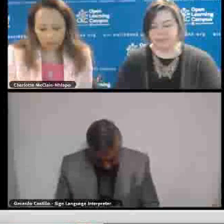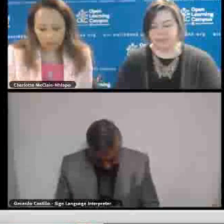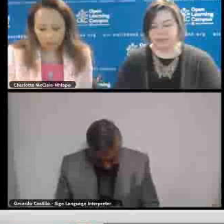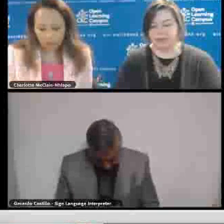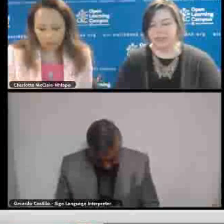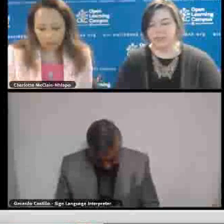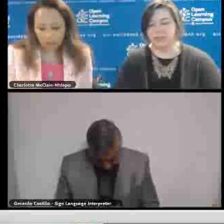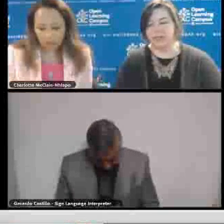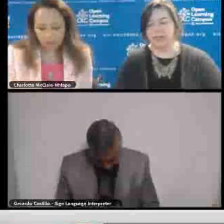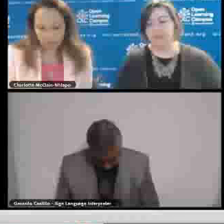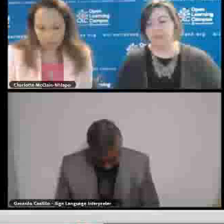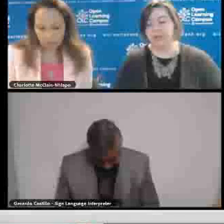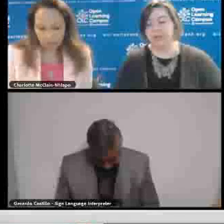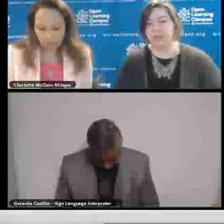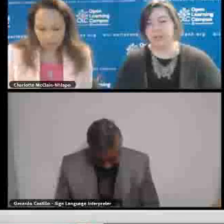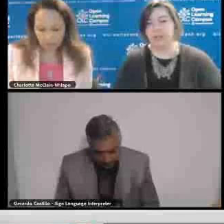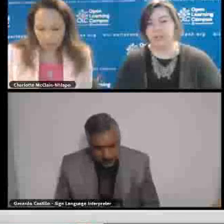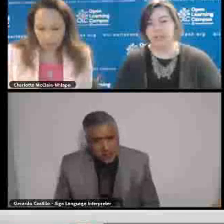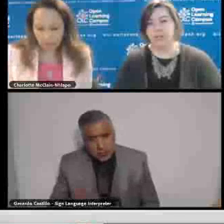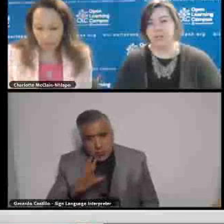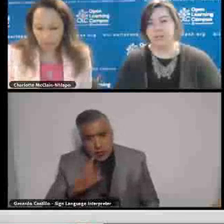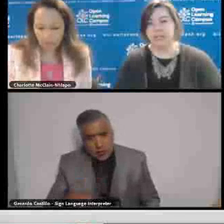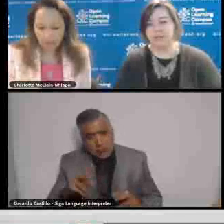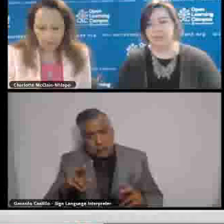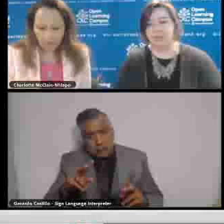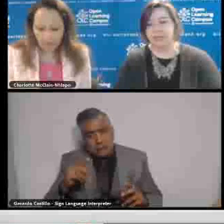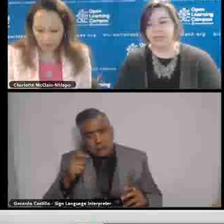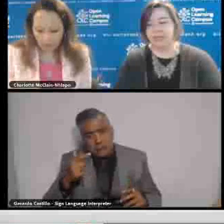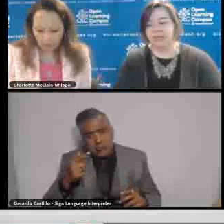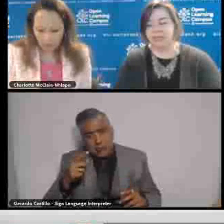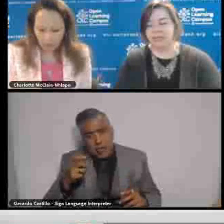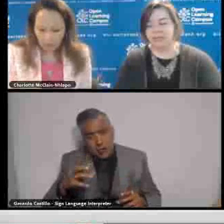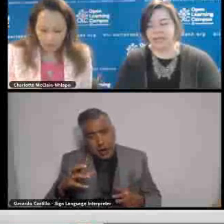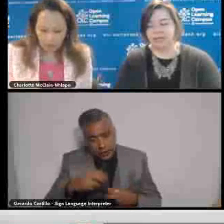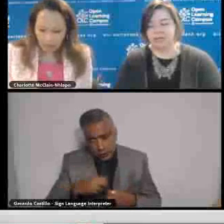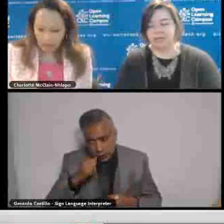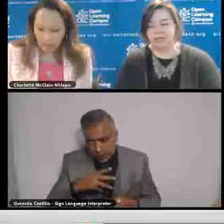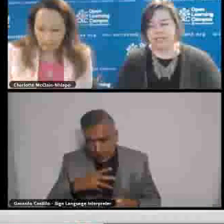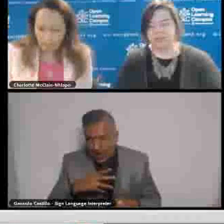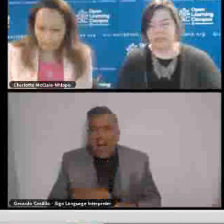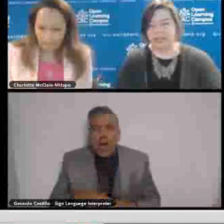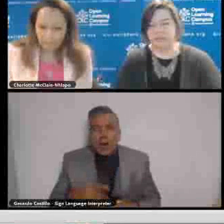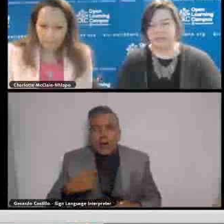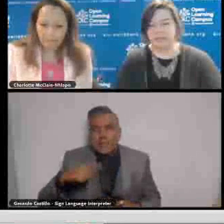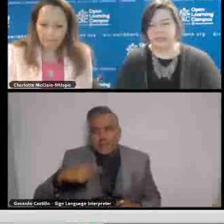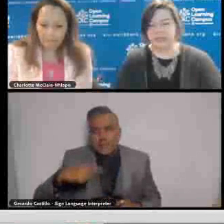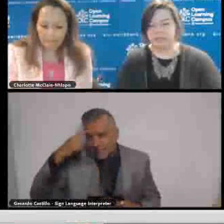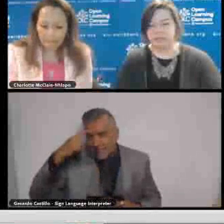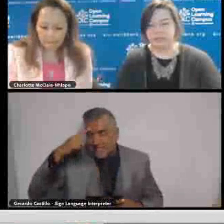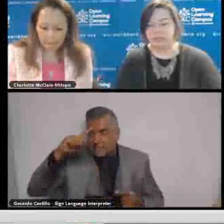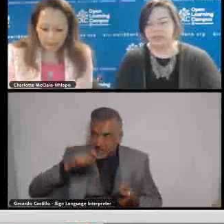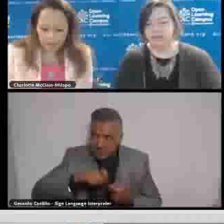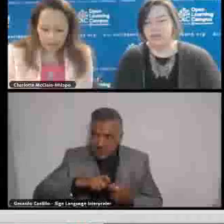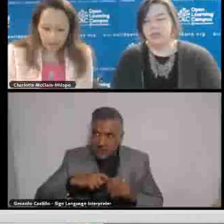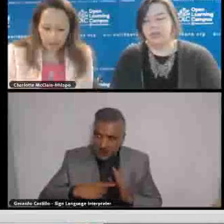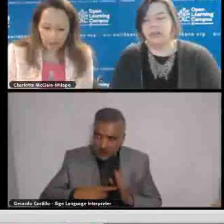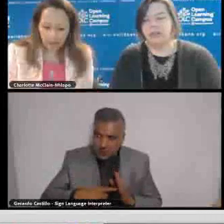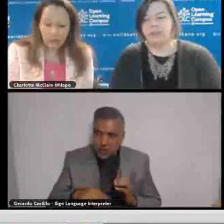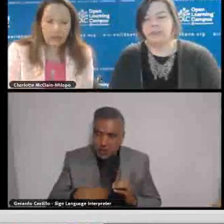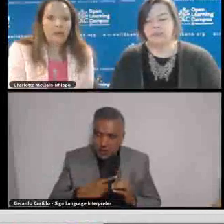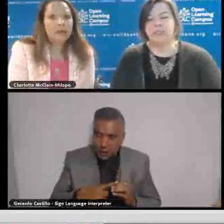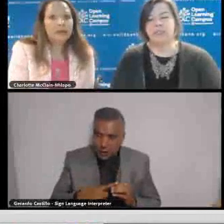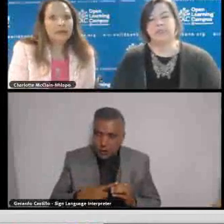the issue of gender and including women, for example. I don't have off the top of my head specific examples around